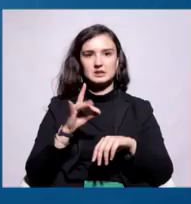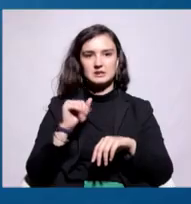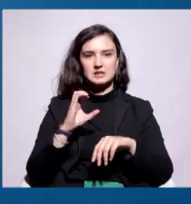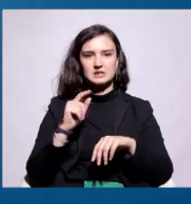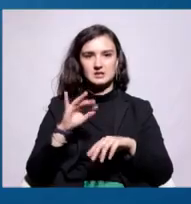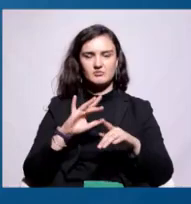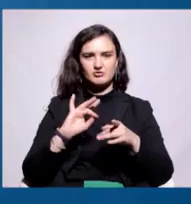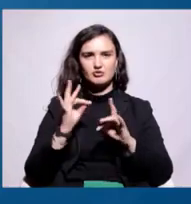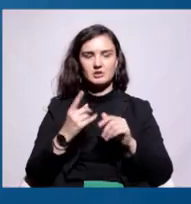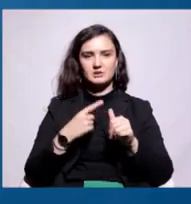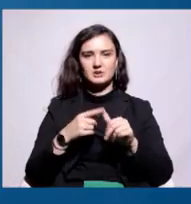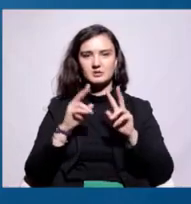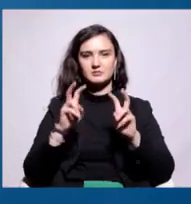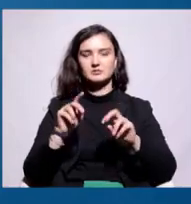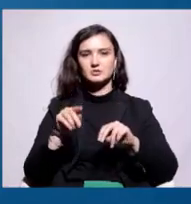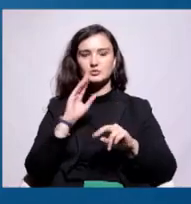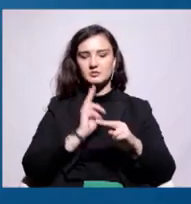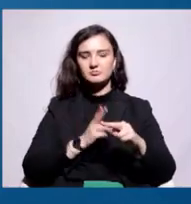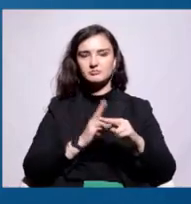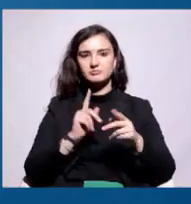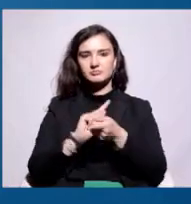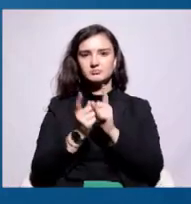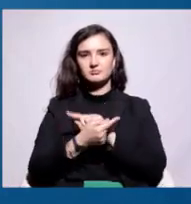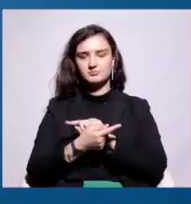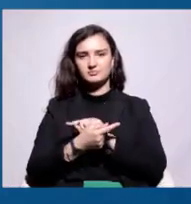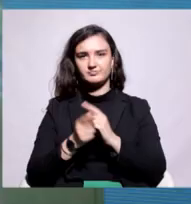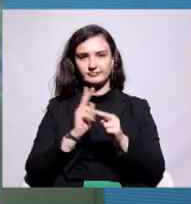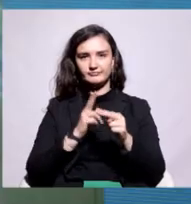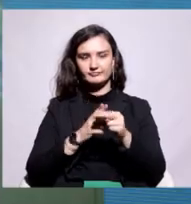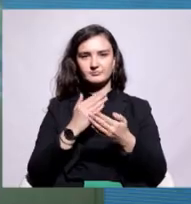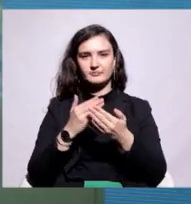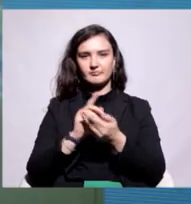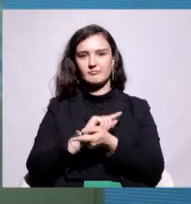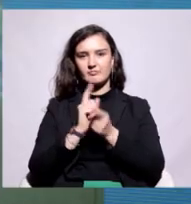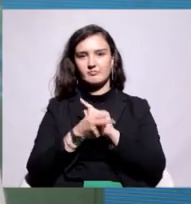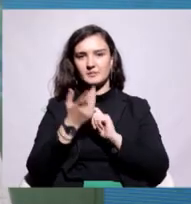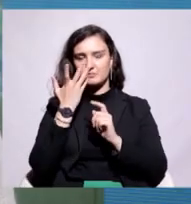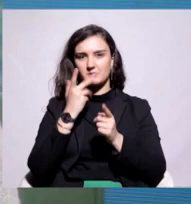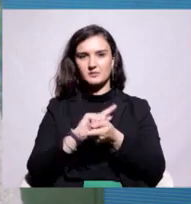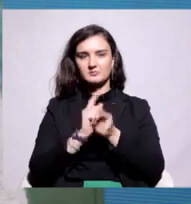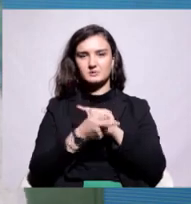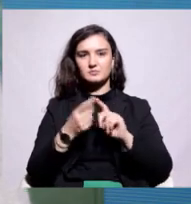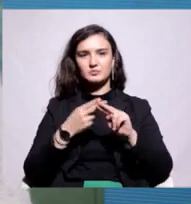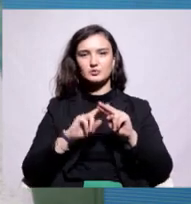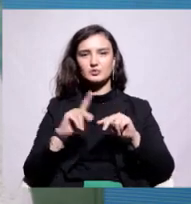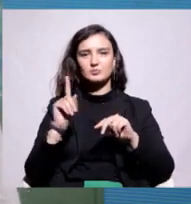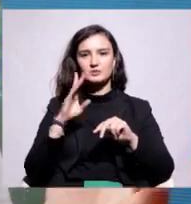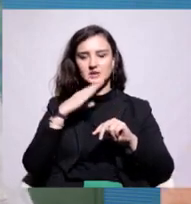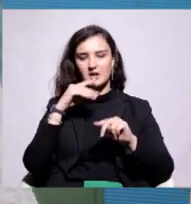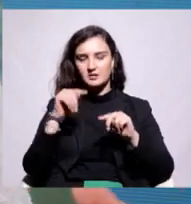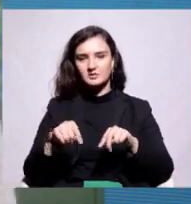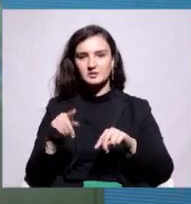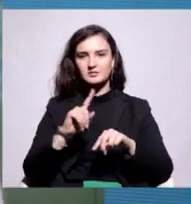rusty. This is when a metal, such as iron, for example, turns reddish brown when it turns color because of water